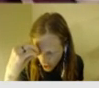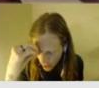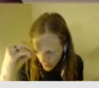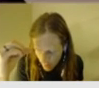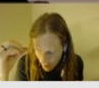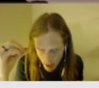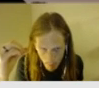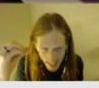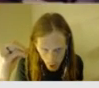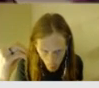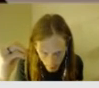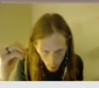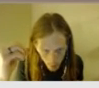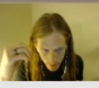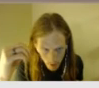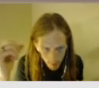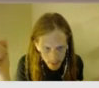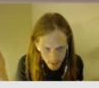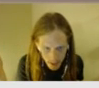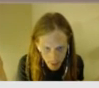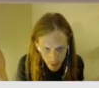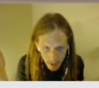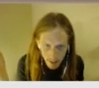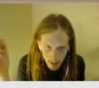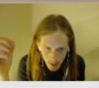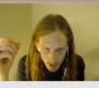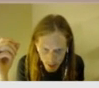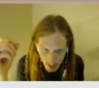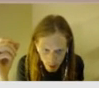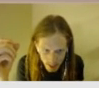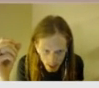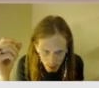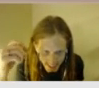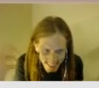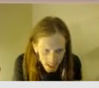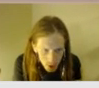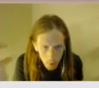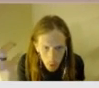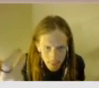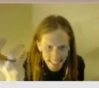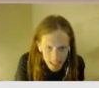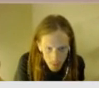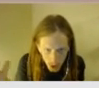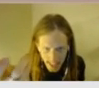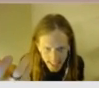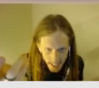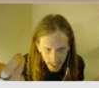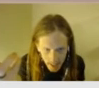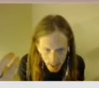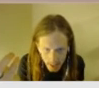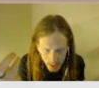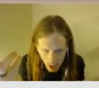also a very magical way to open yourself up to serendipity. And you see things you don't normally see when you're in that